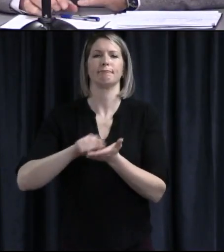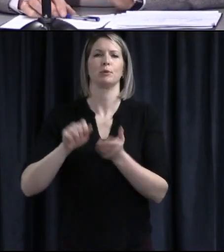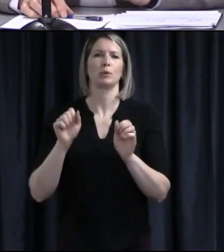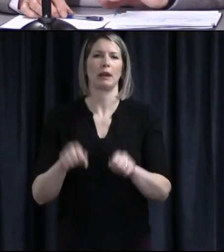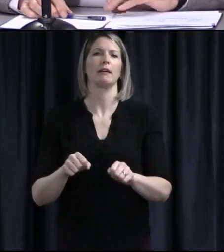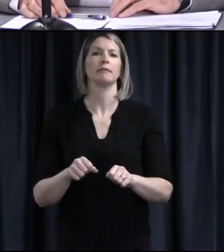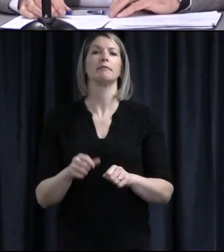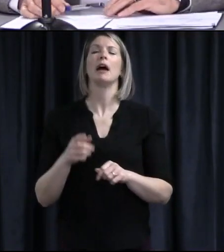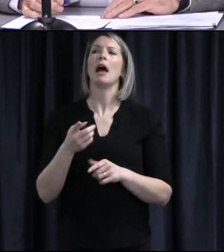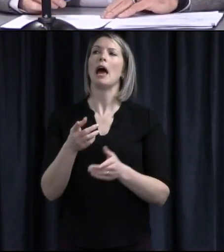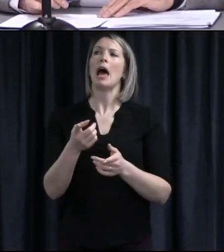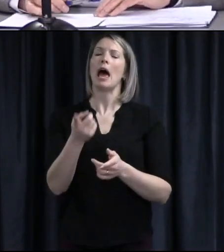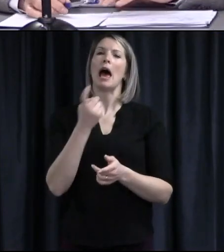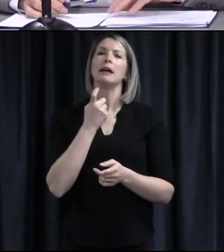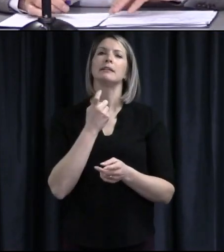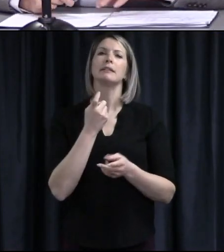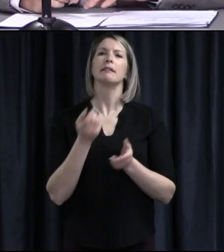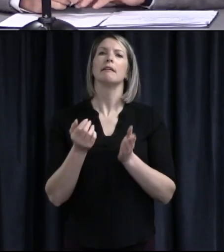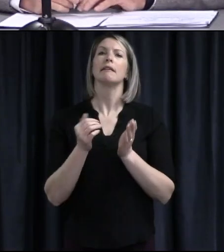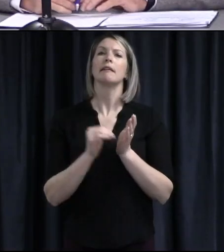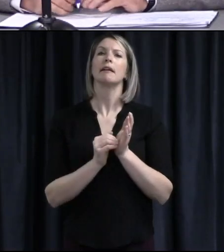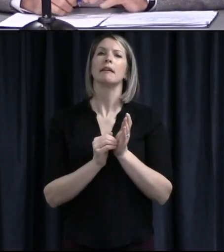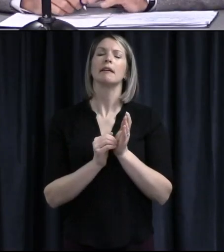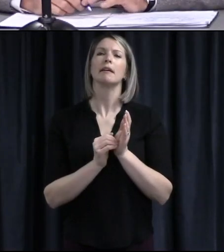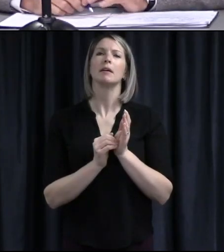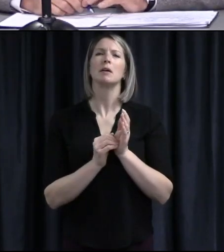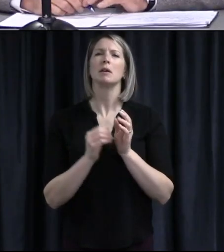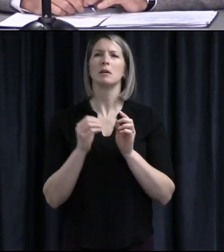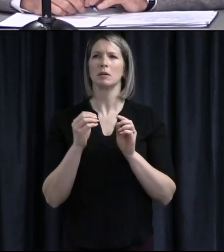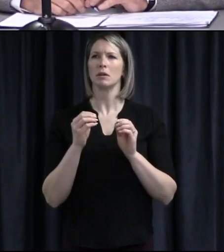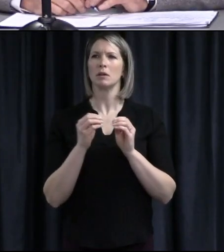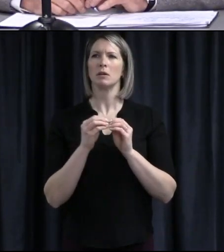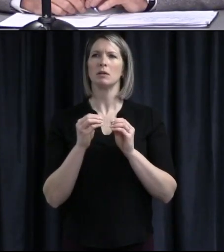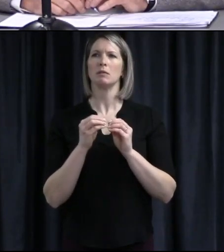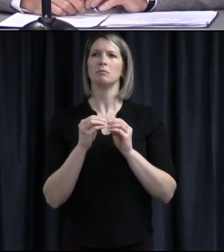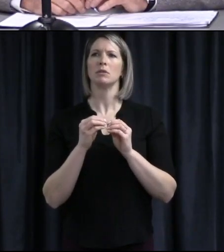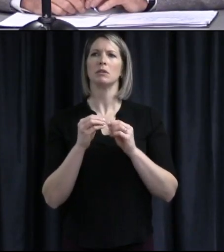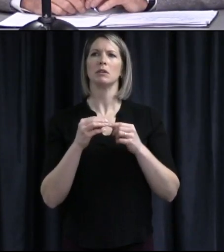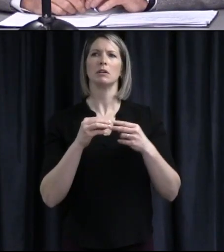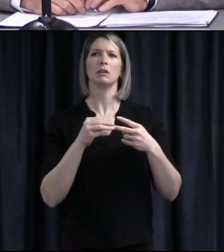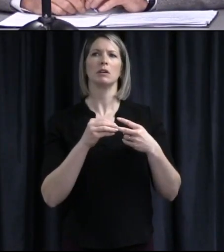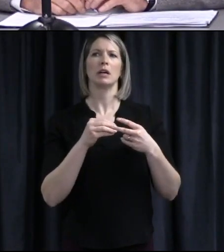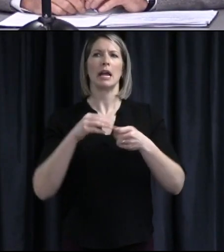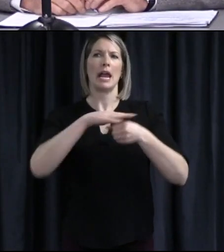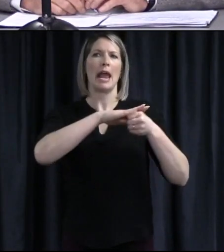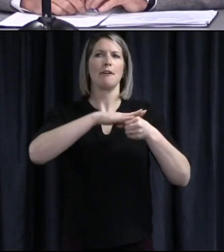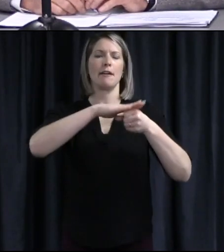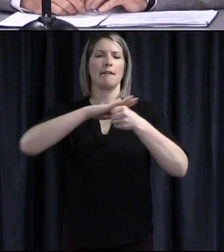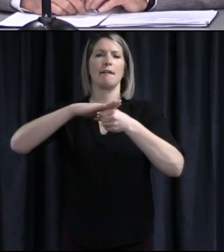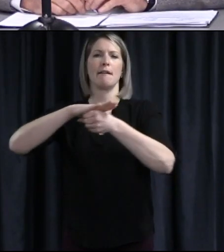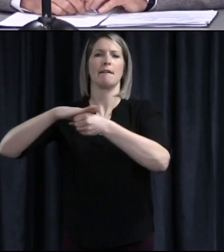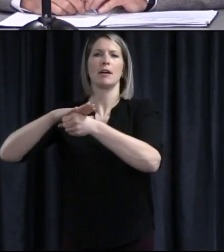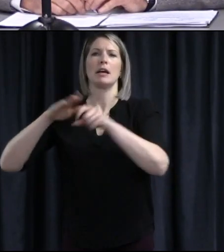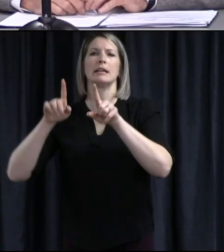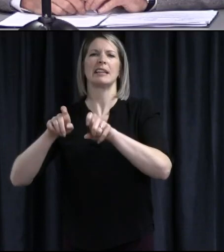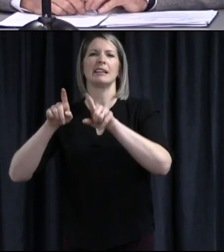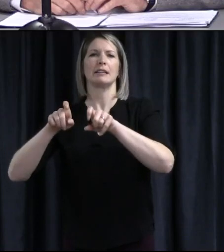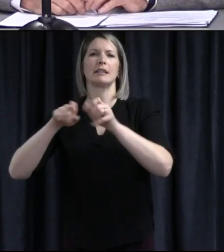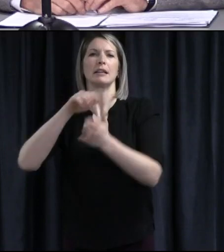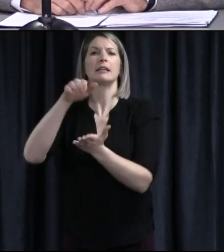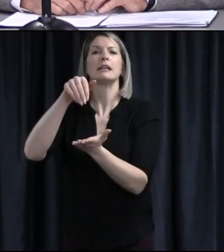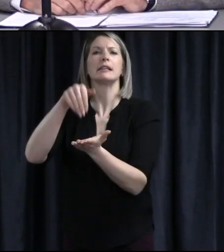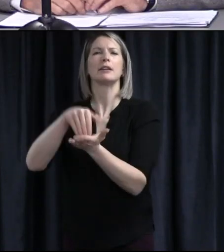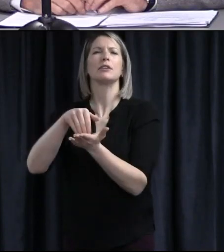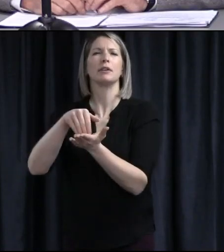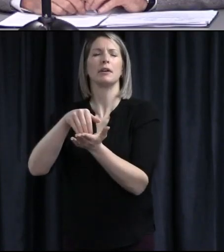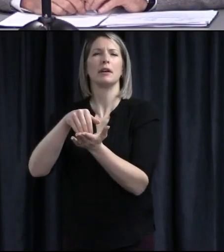Dr. Fitzgerald, could you give us more detail about the new testing areas, the car testing areas? So how many more